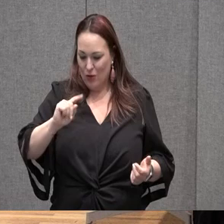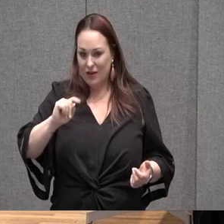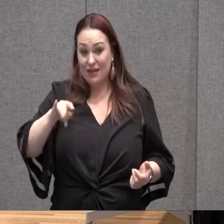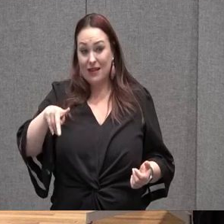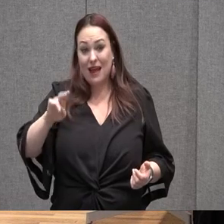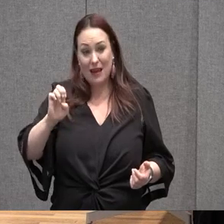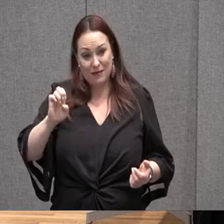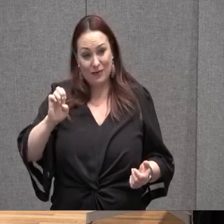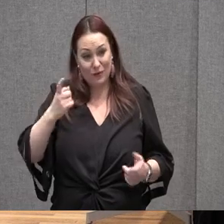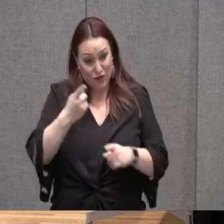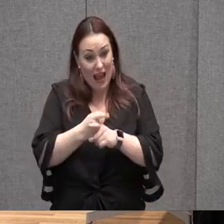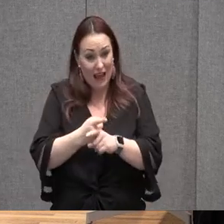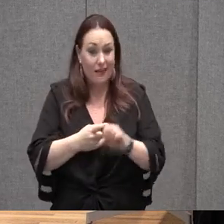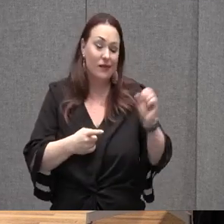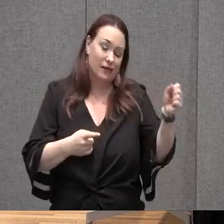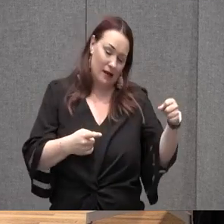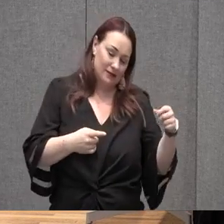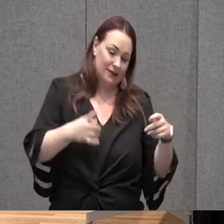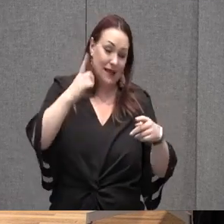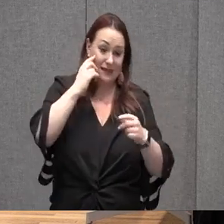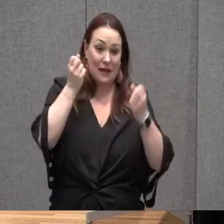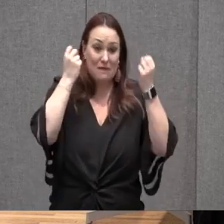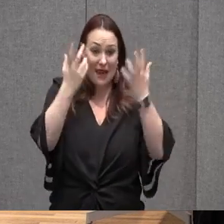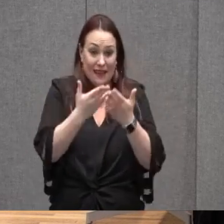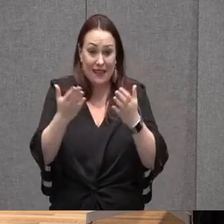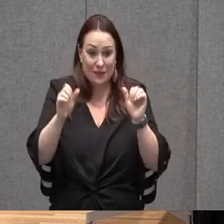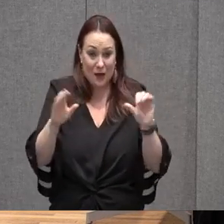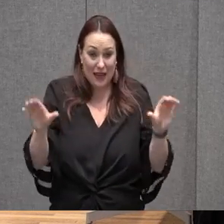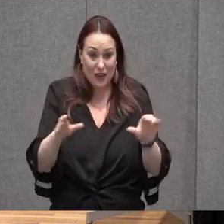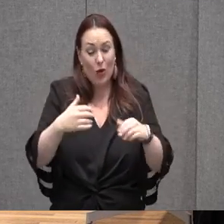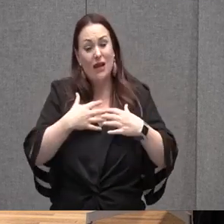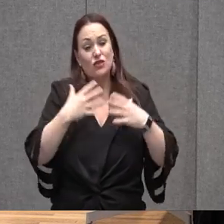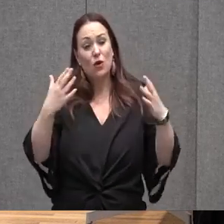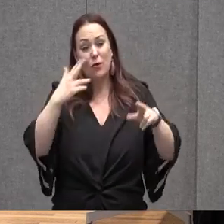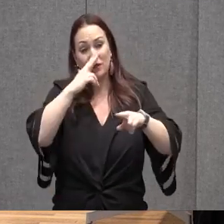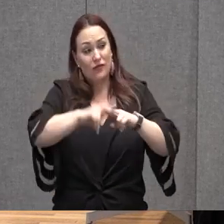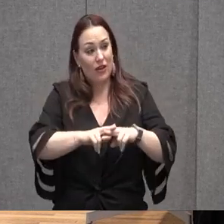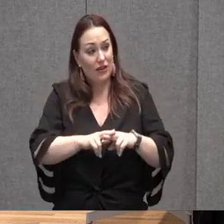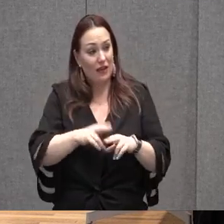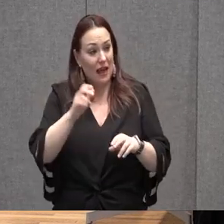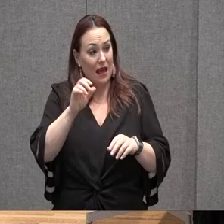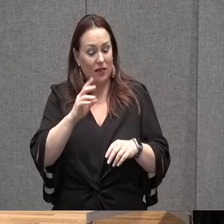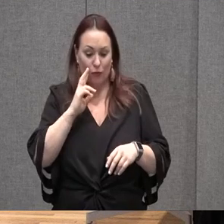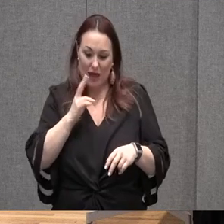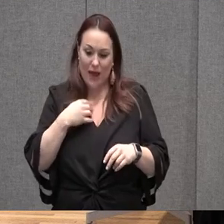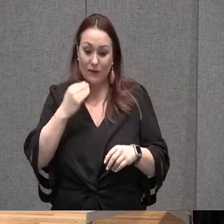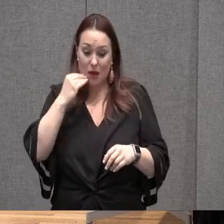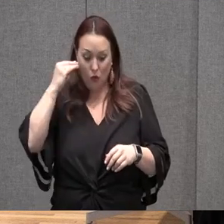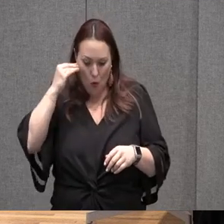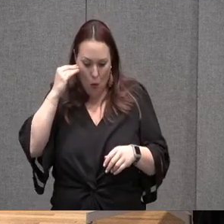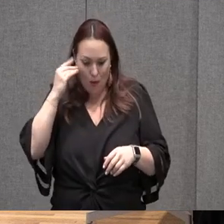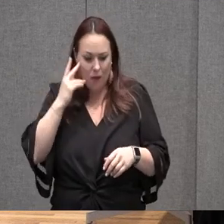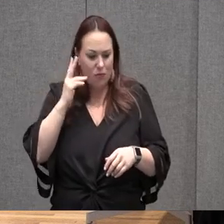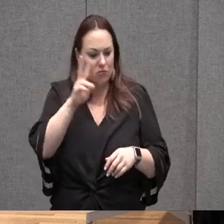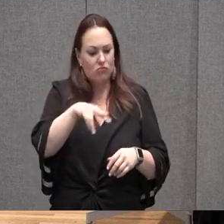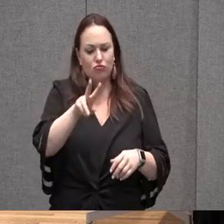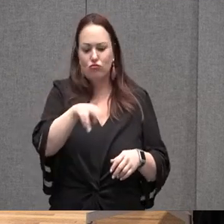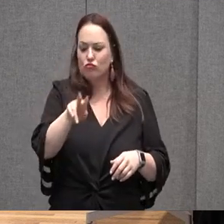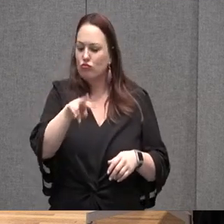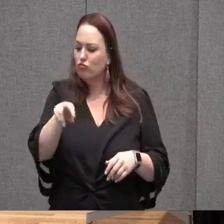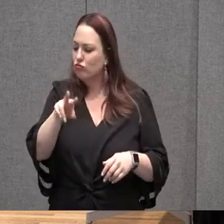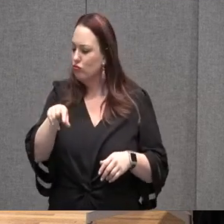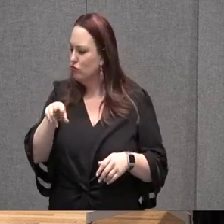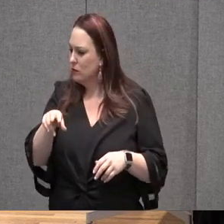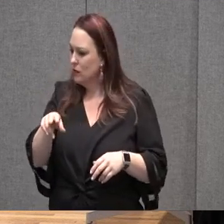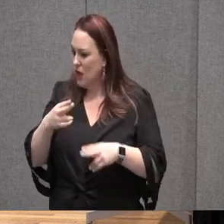I see lots of things that we could do. I had so much fun at home just looking around and saying, oh,